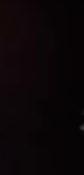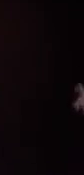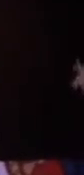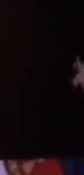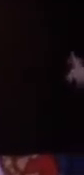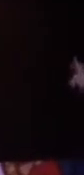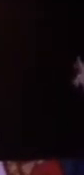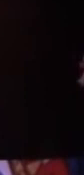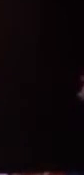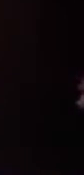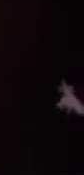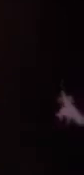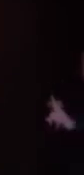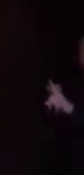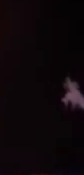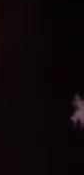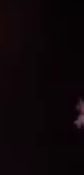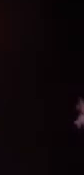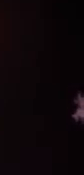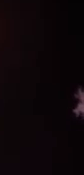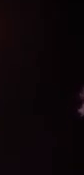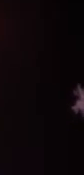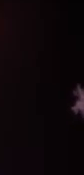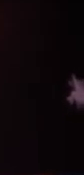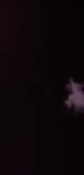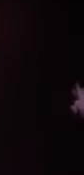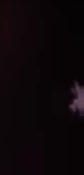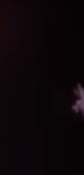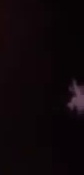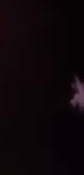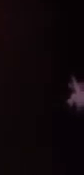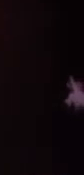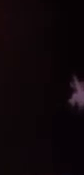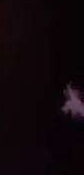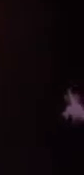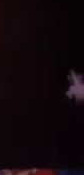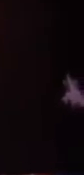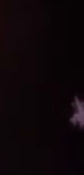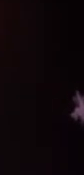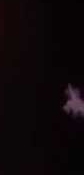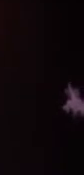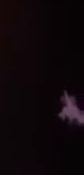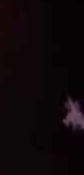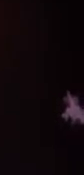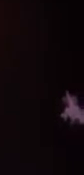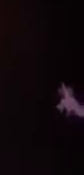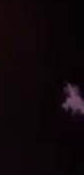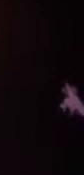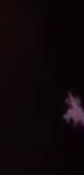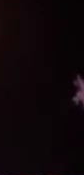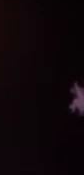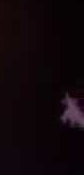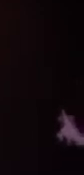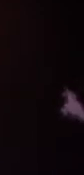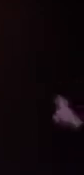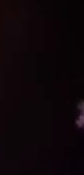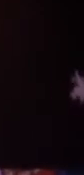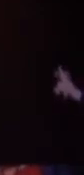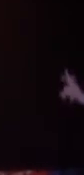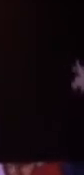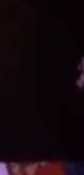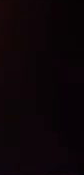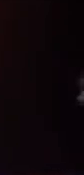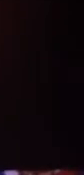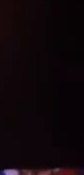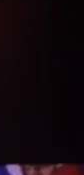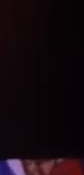but we don't want to know the truth. We don't want to take it back to 2015 and find out that the fucking corruption was there long